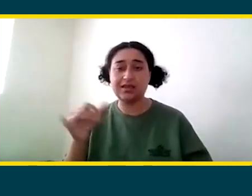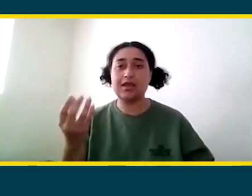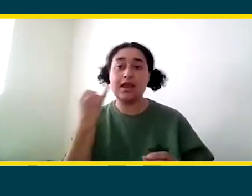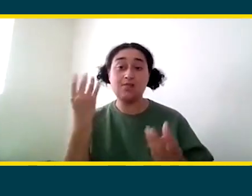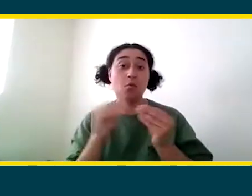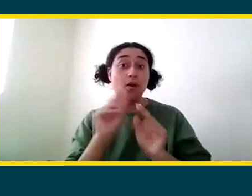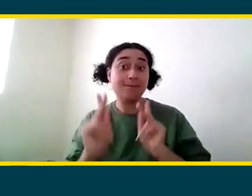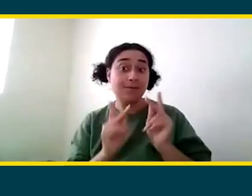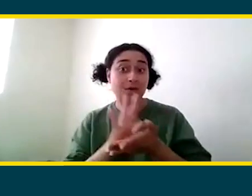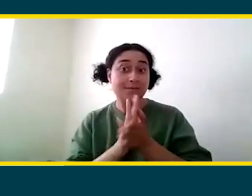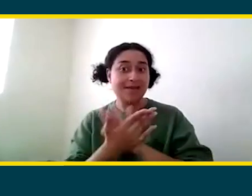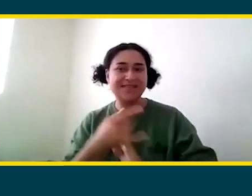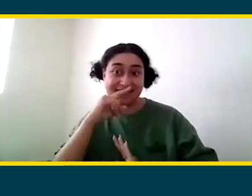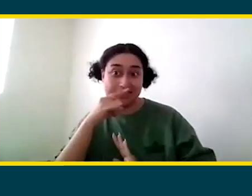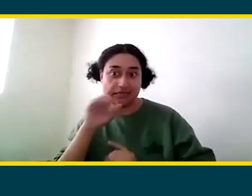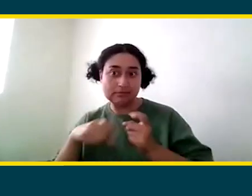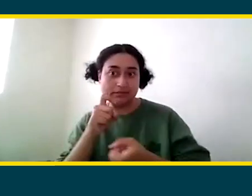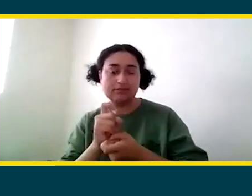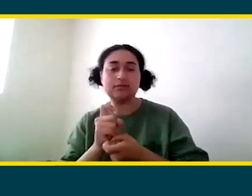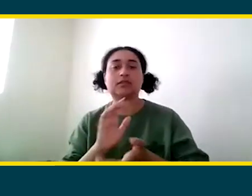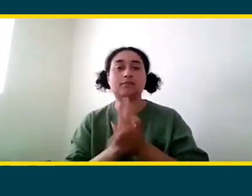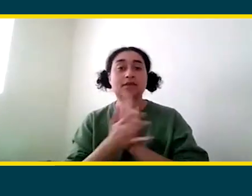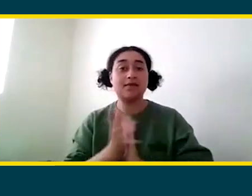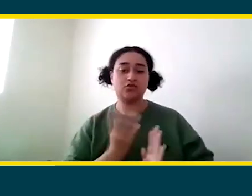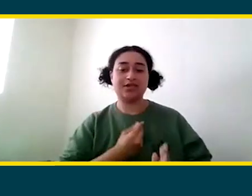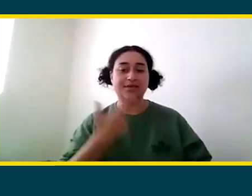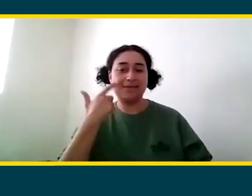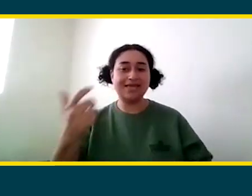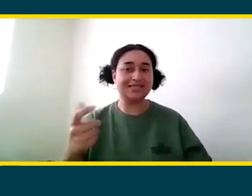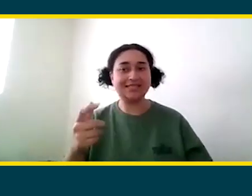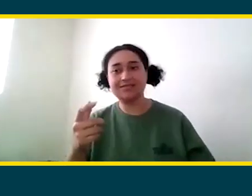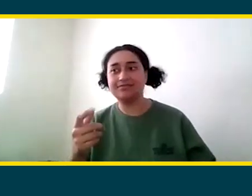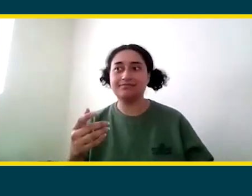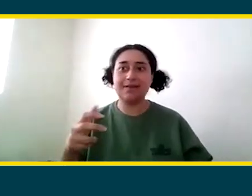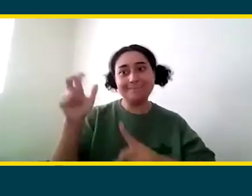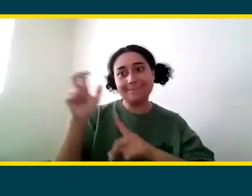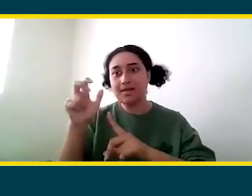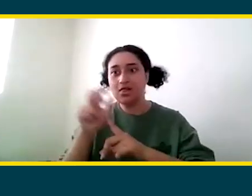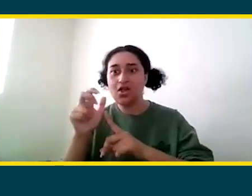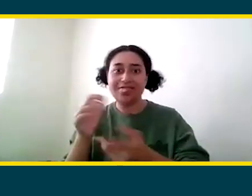are becoming trans just because it's a trend. And it's like,